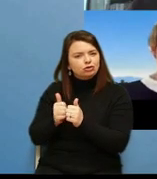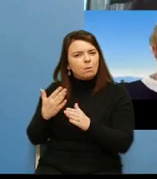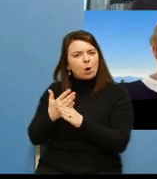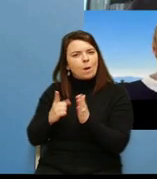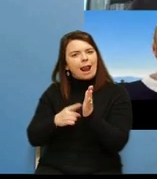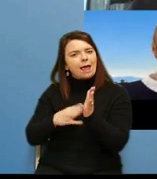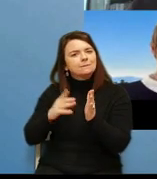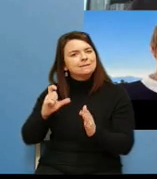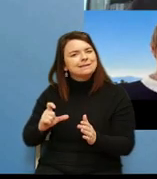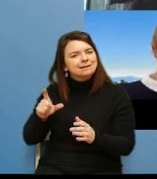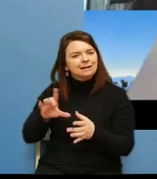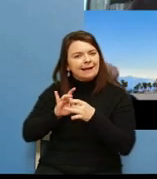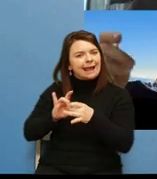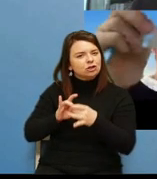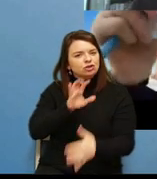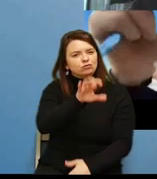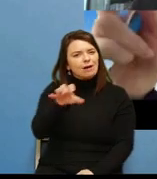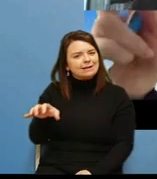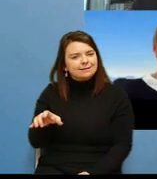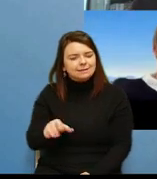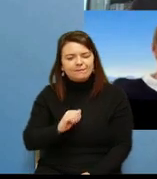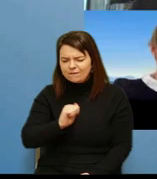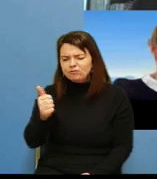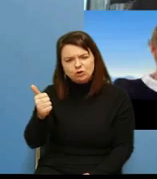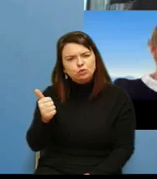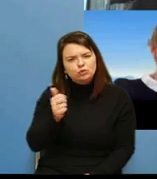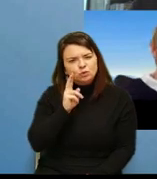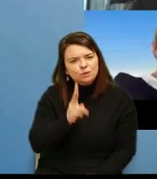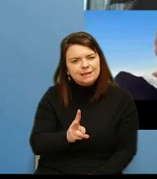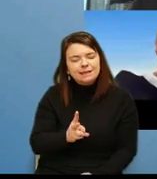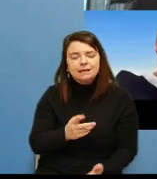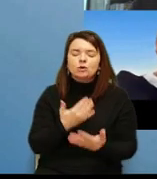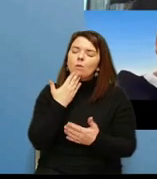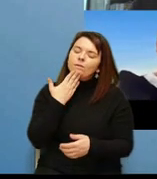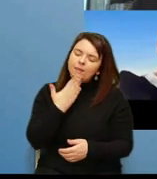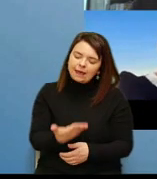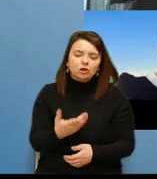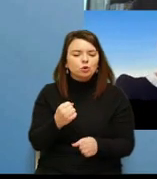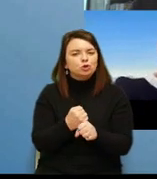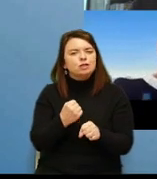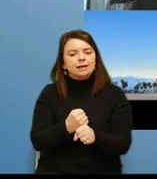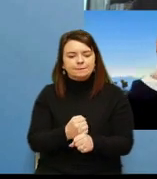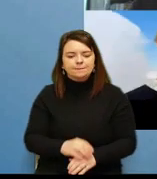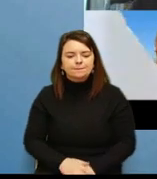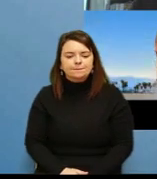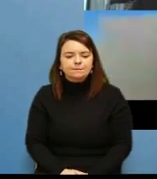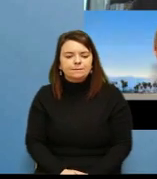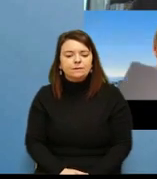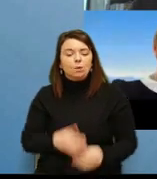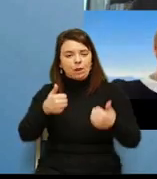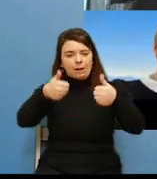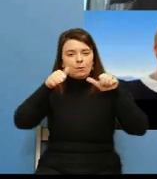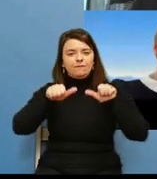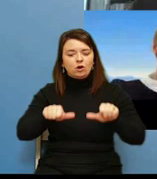you. Good partnership working with the LMC and engagement with the practices. So very good to see. Many